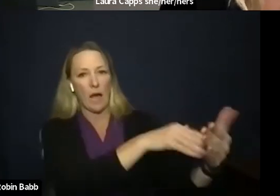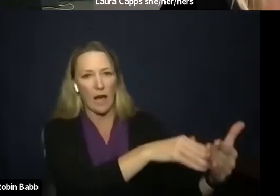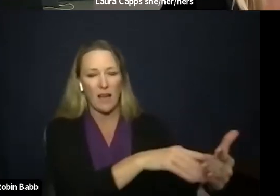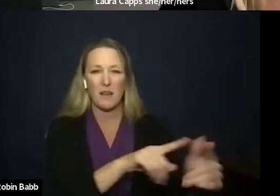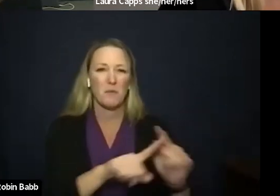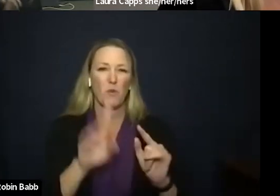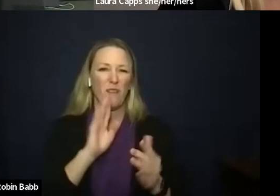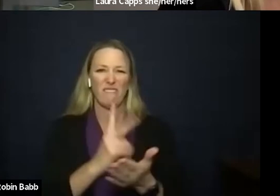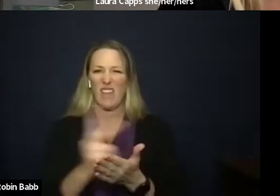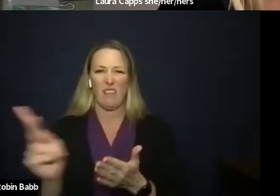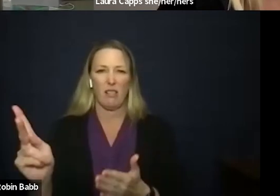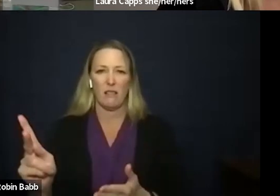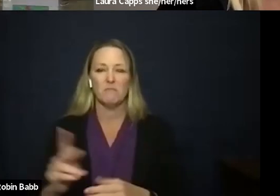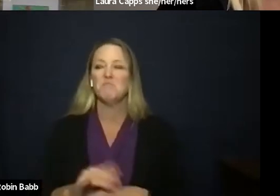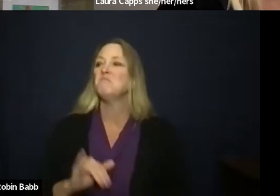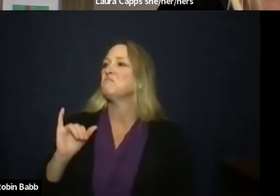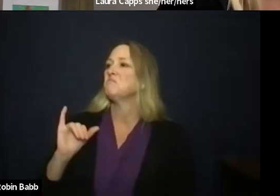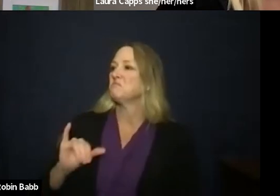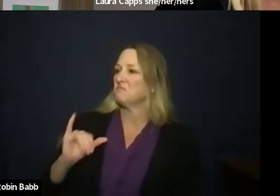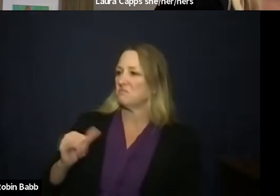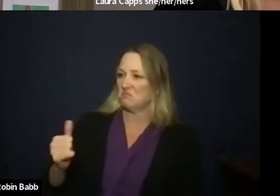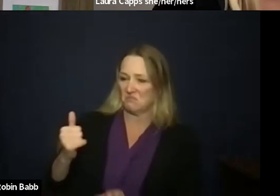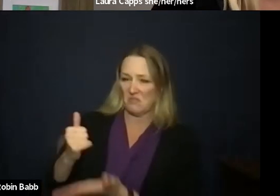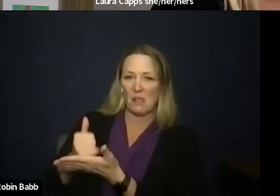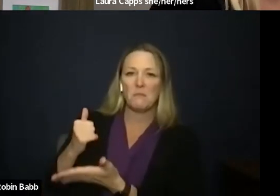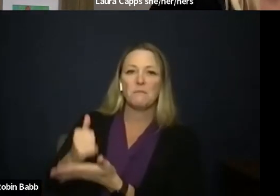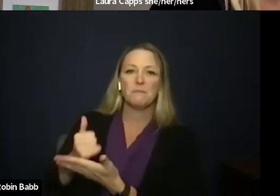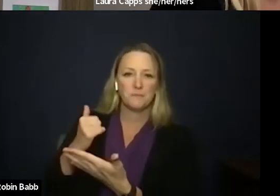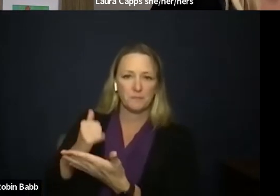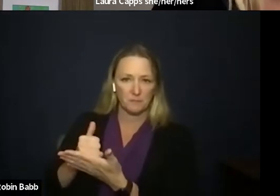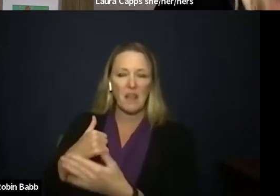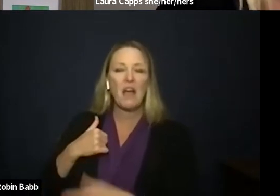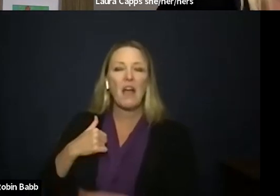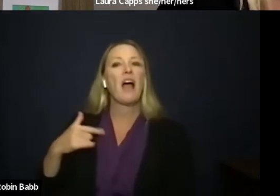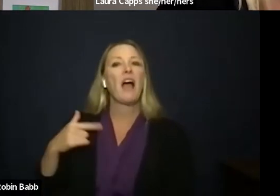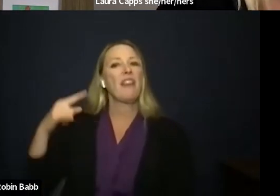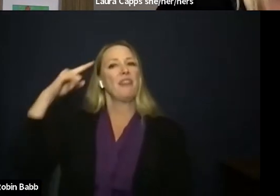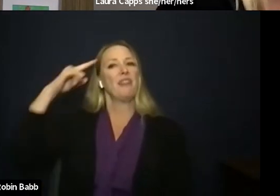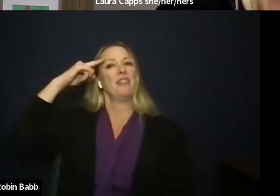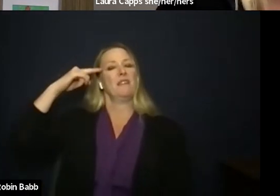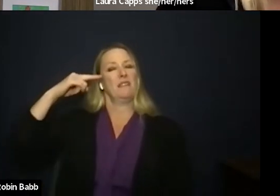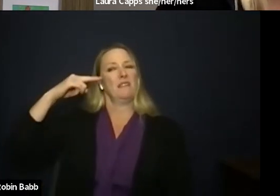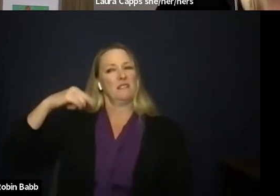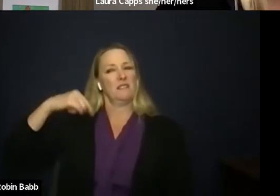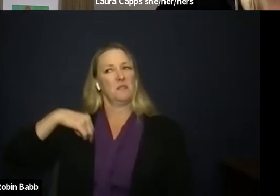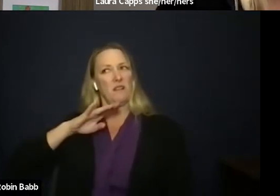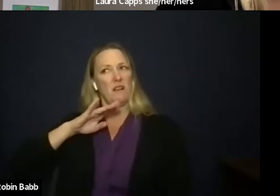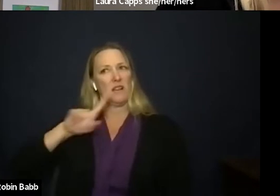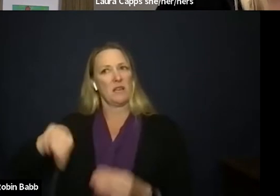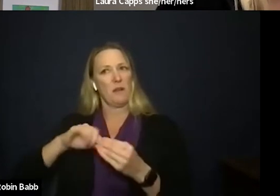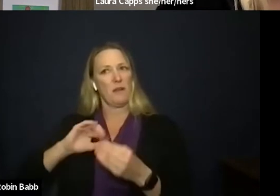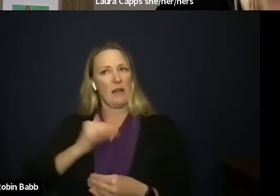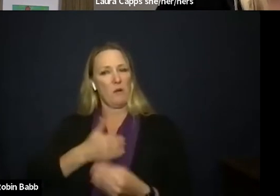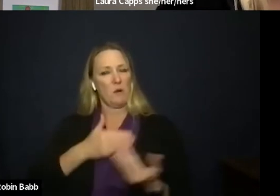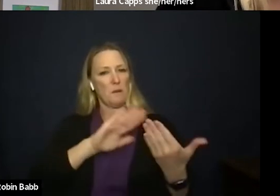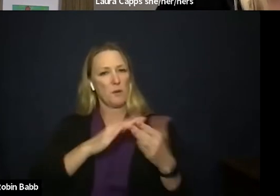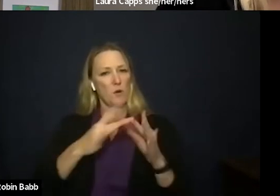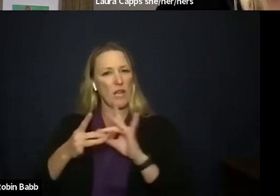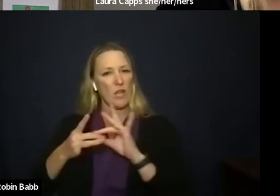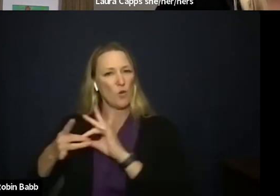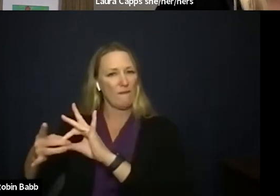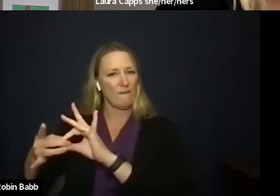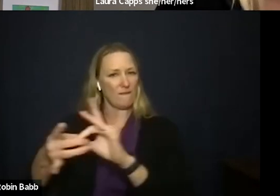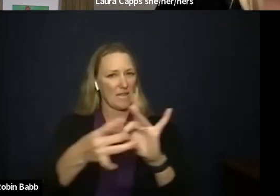okay that's very helpful to me because i feel like what we're talking about is unifying our community representing our